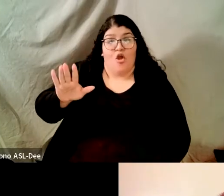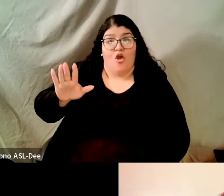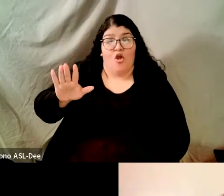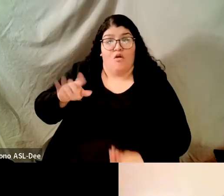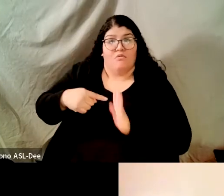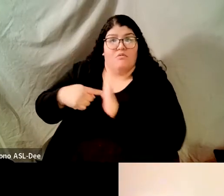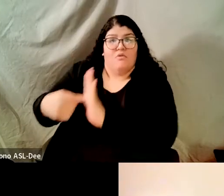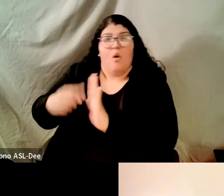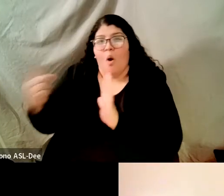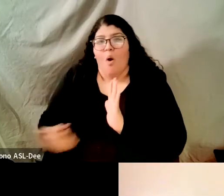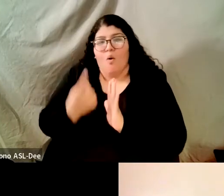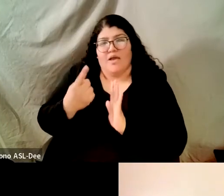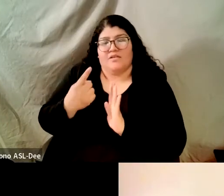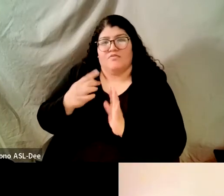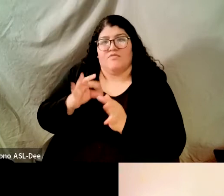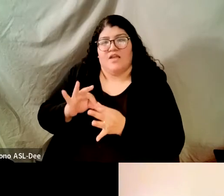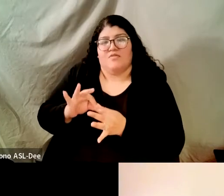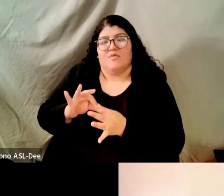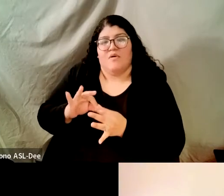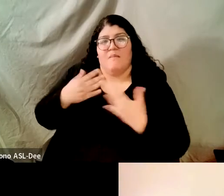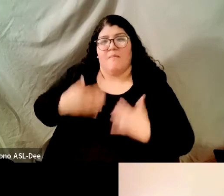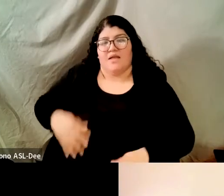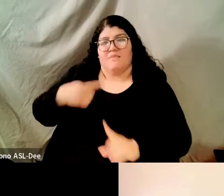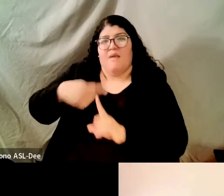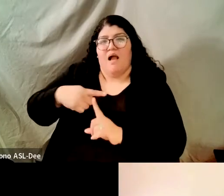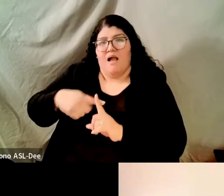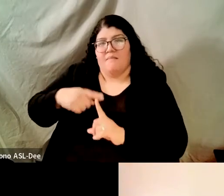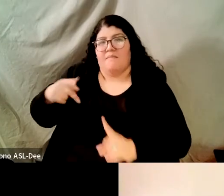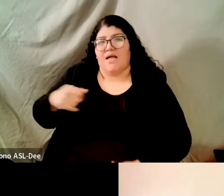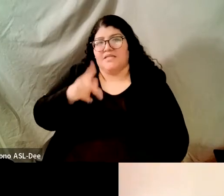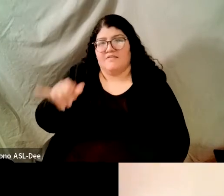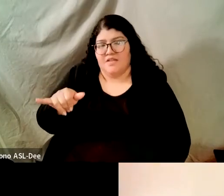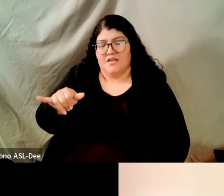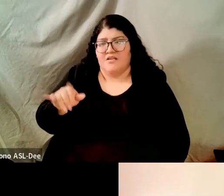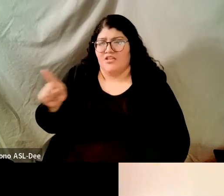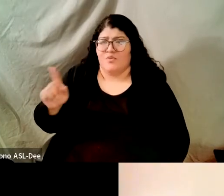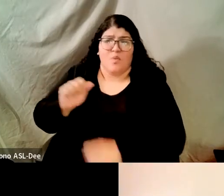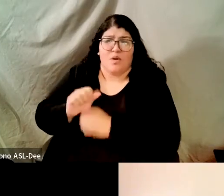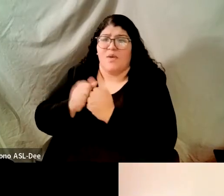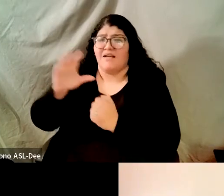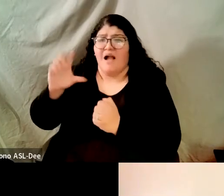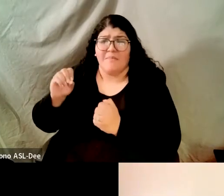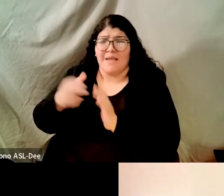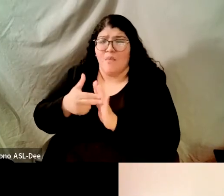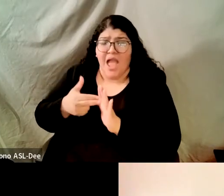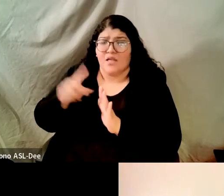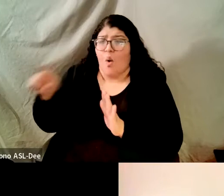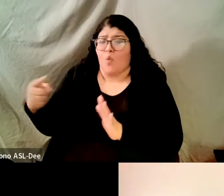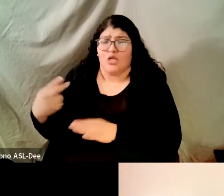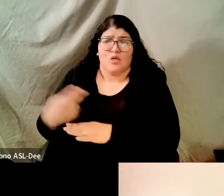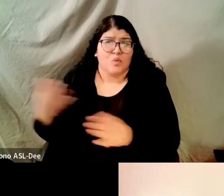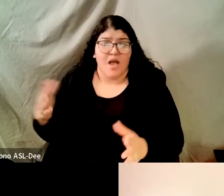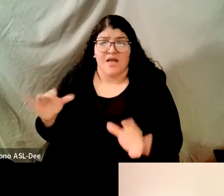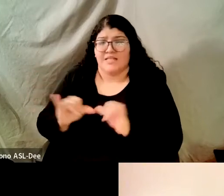positivity. She was working with brands back in the day when they were using size 10 and 12